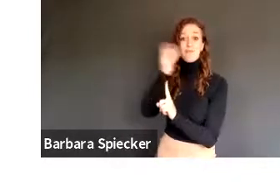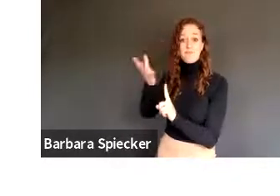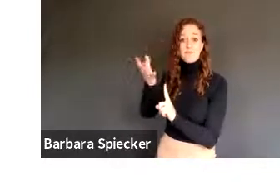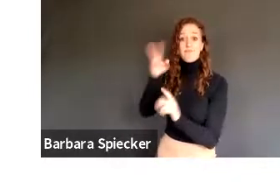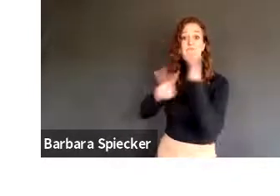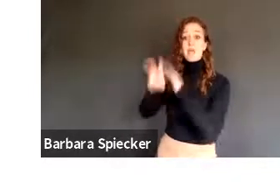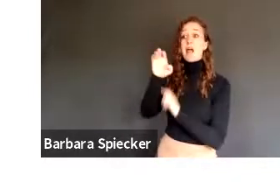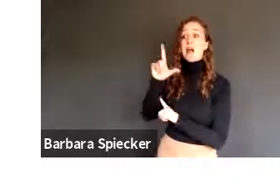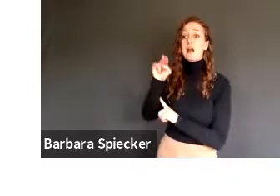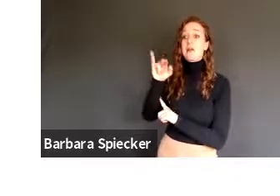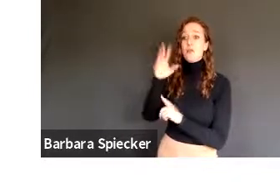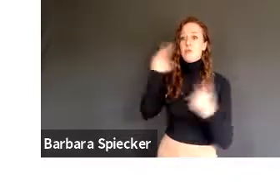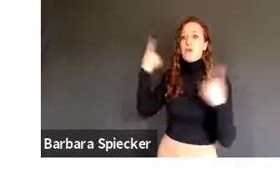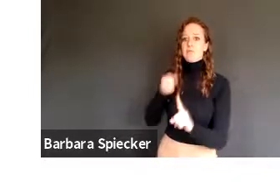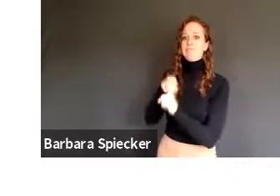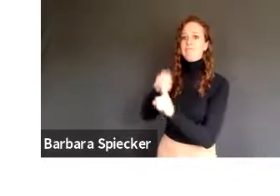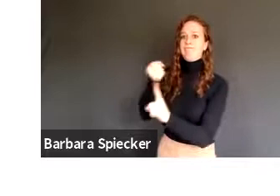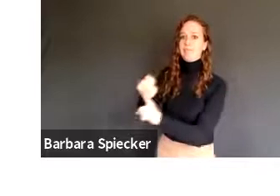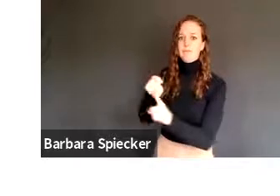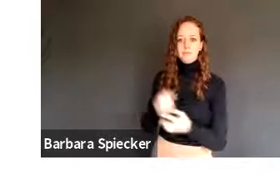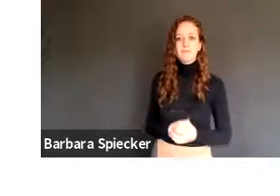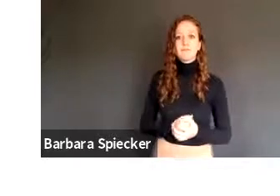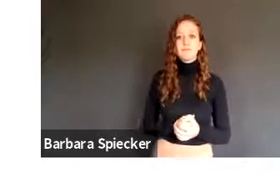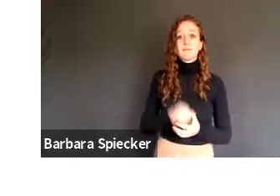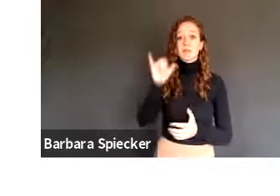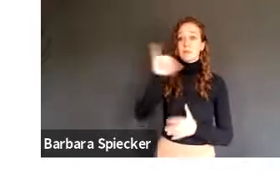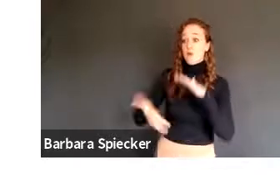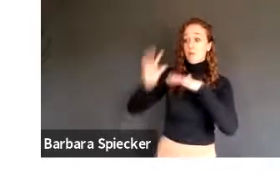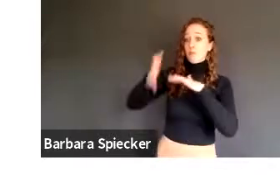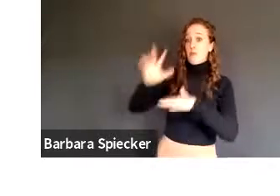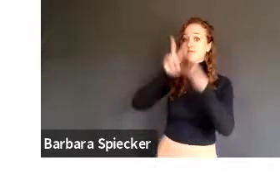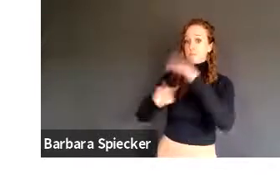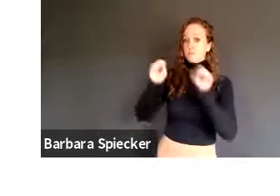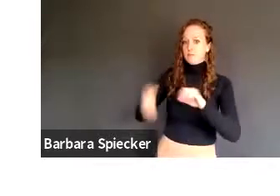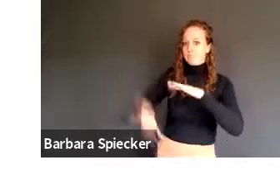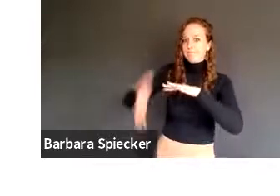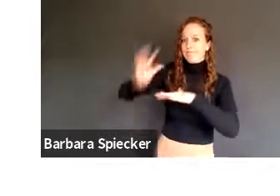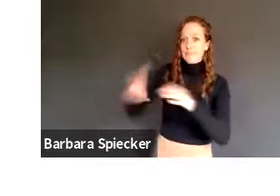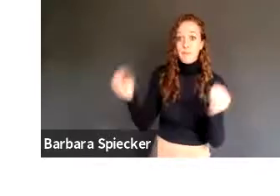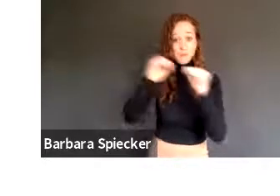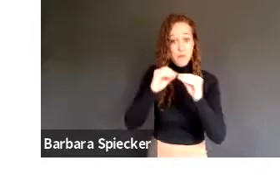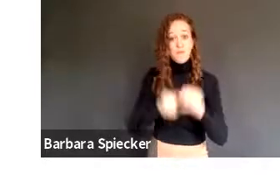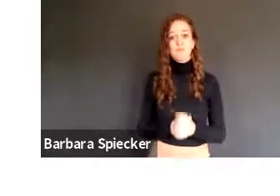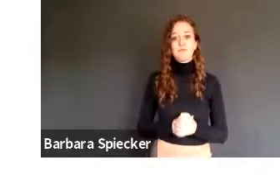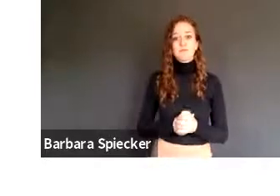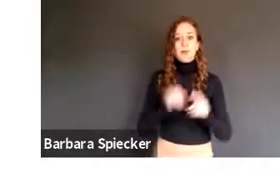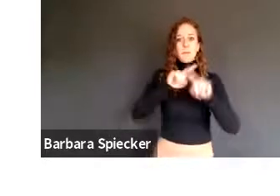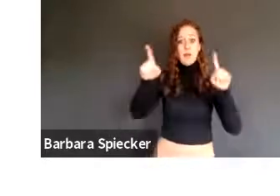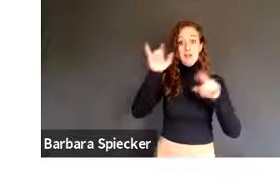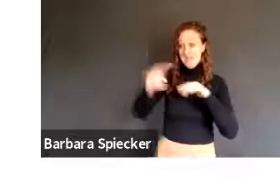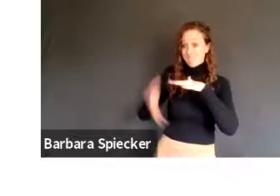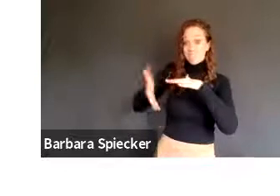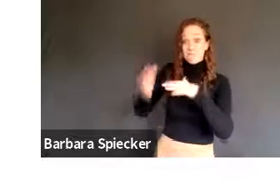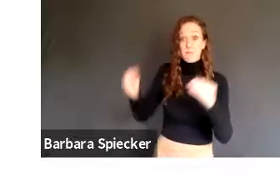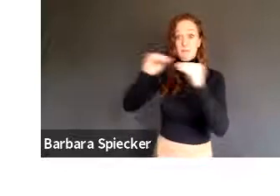Well, the frequency of strong El Nino events are likely to increase in the future as our world continues to warm. And coastal upwelling